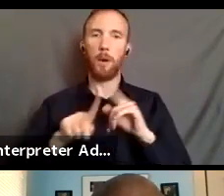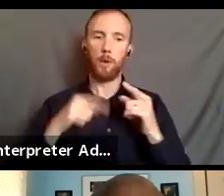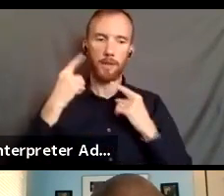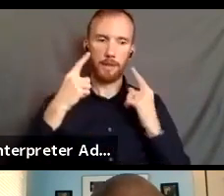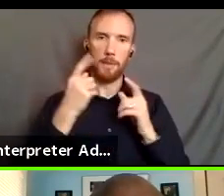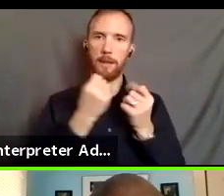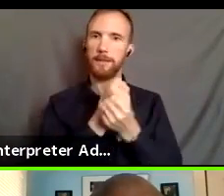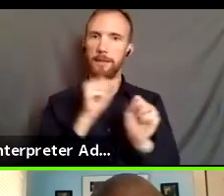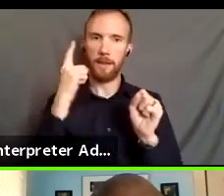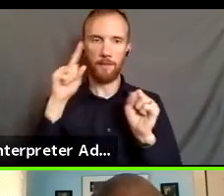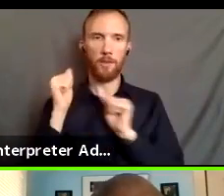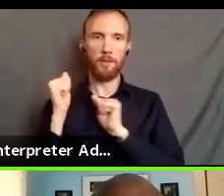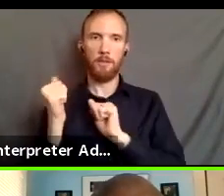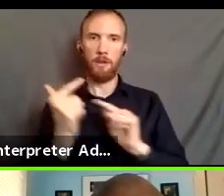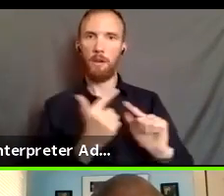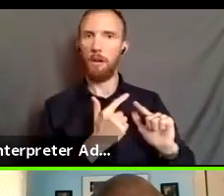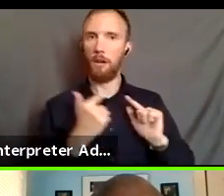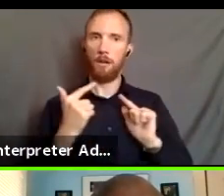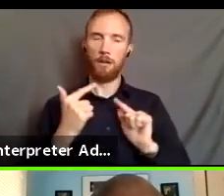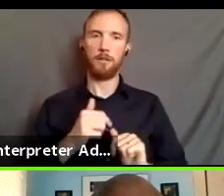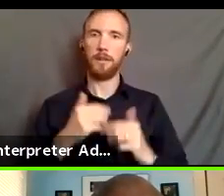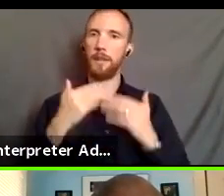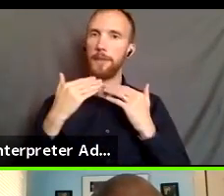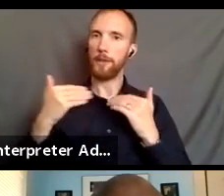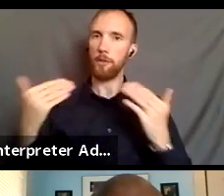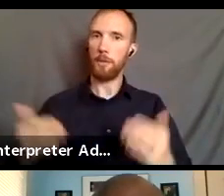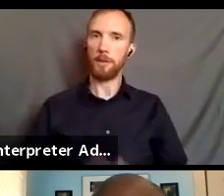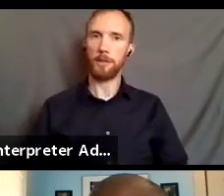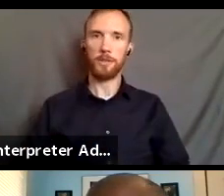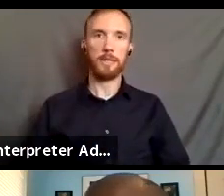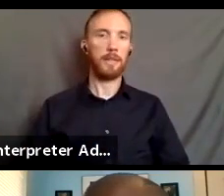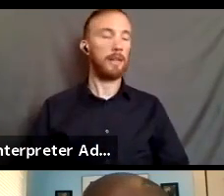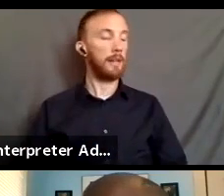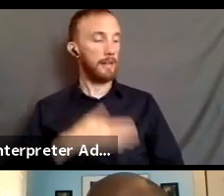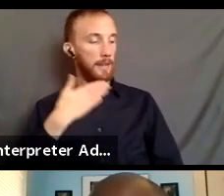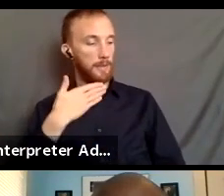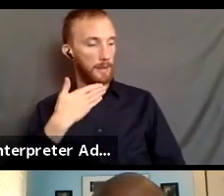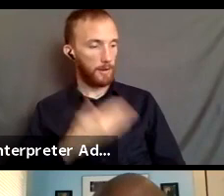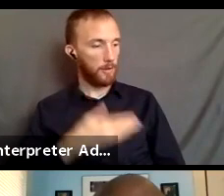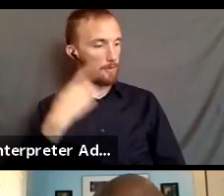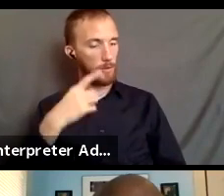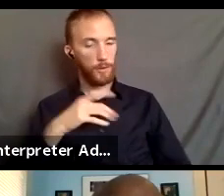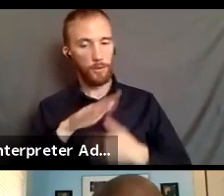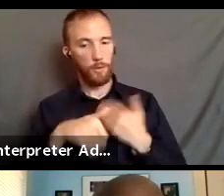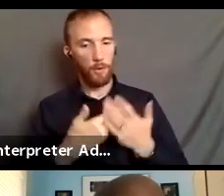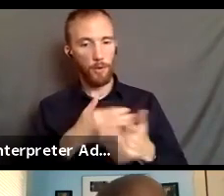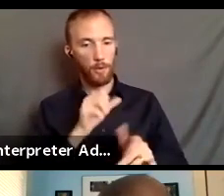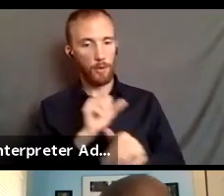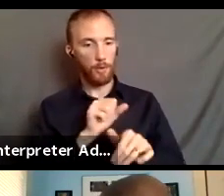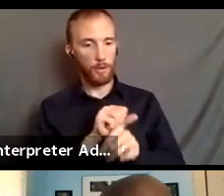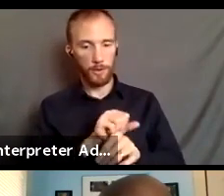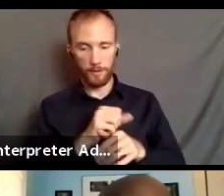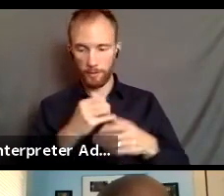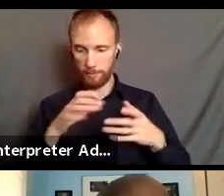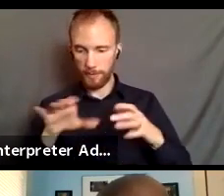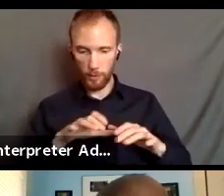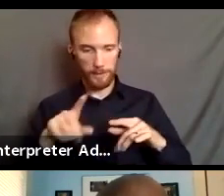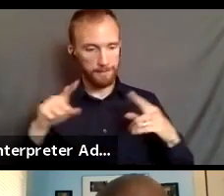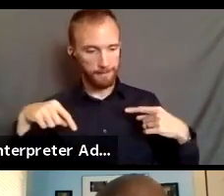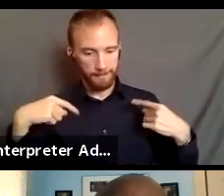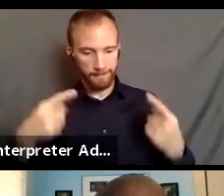much thank you thank you for all the work that you've done i mean and i know this is like you say this is not over